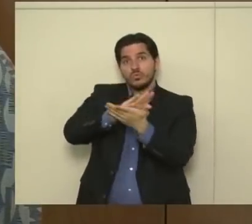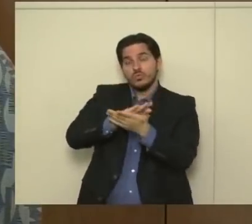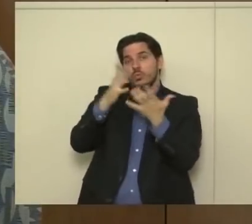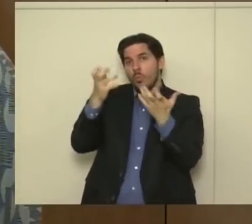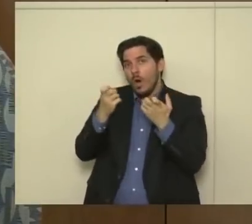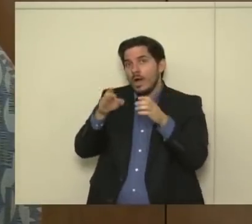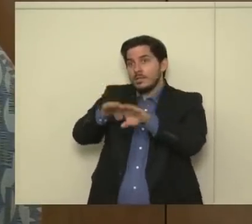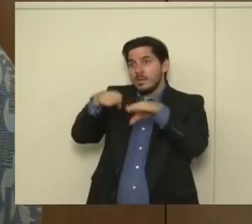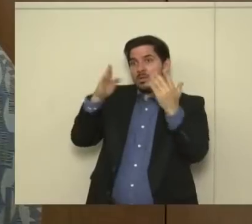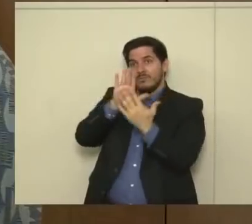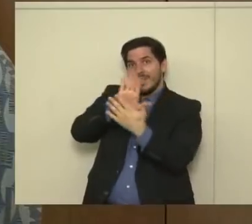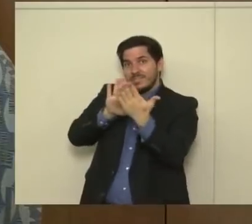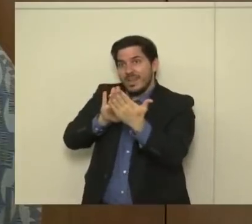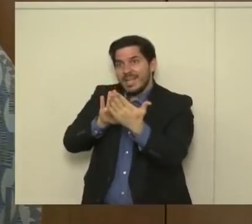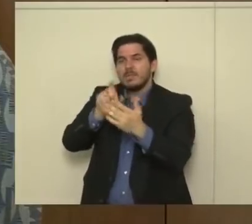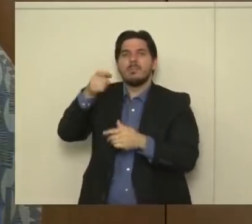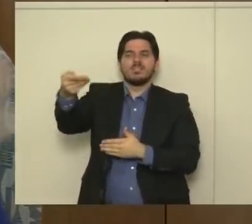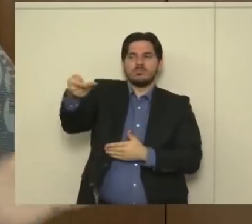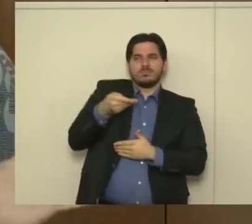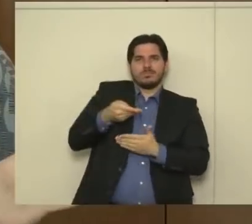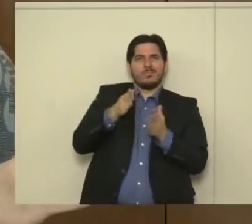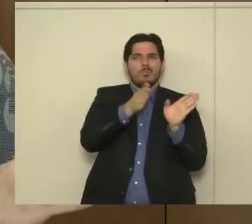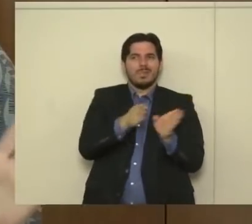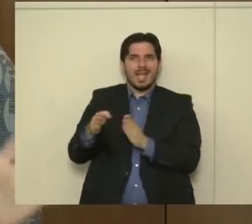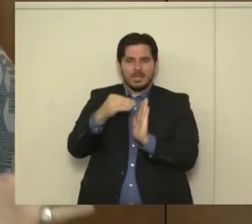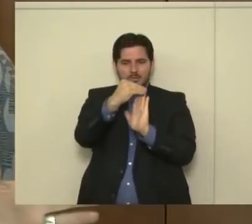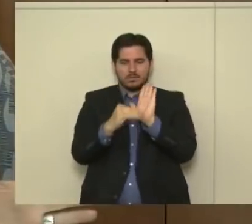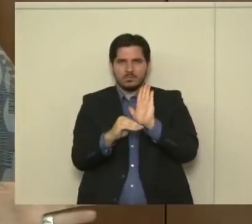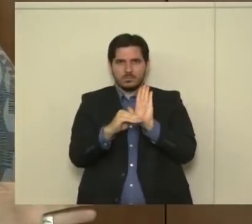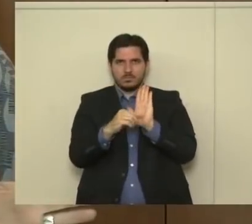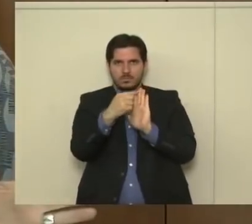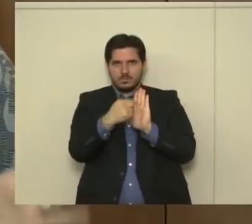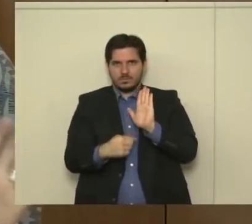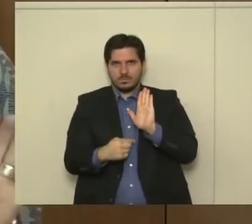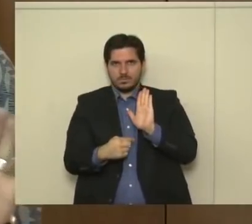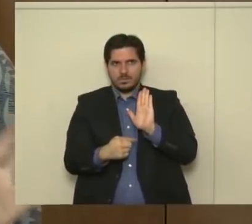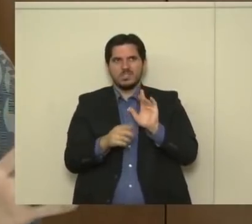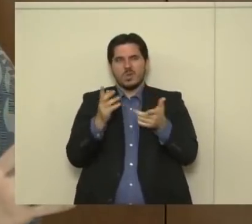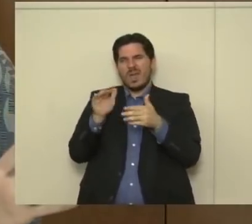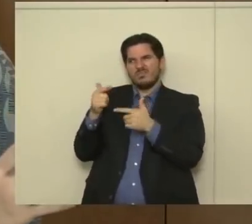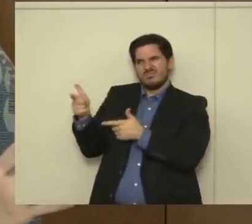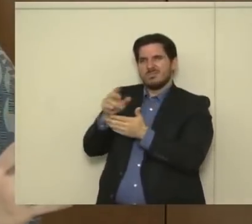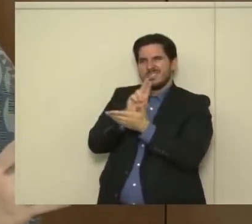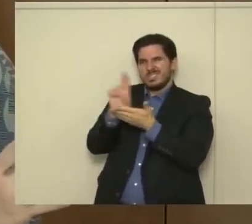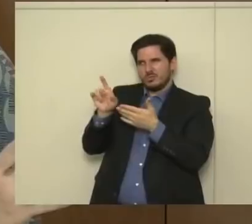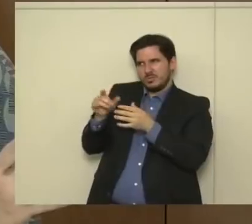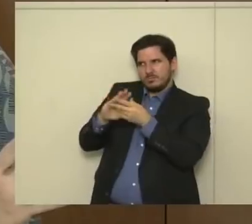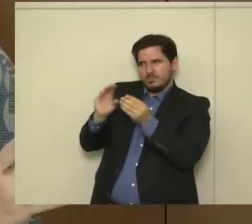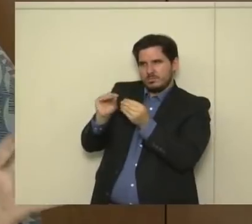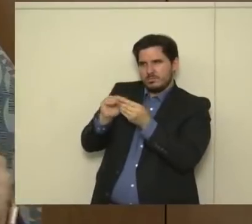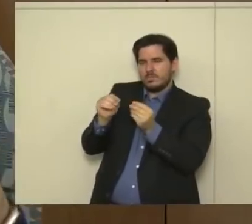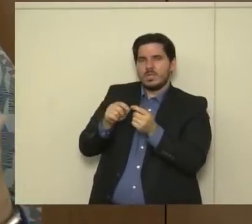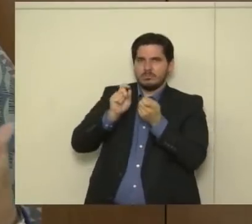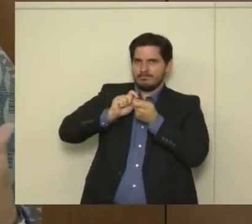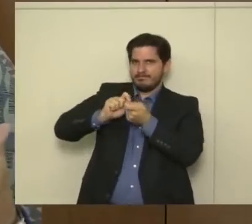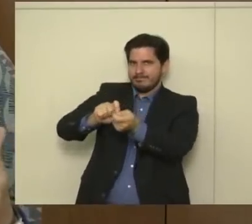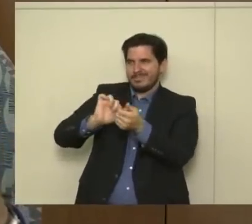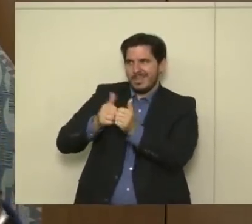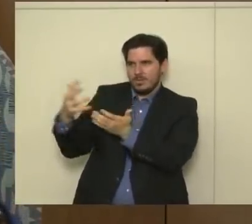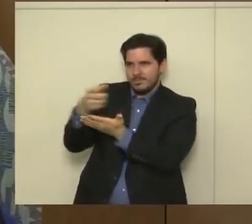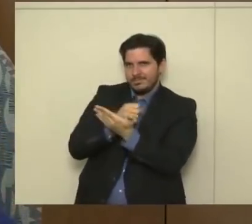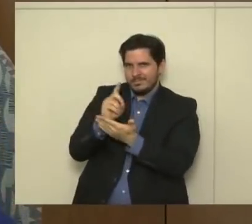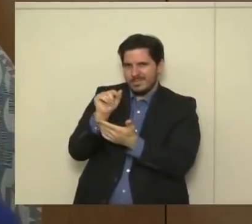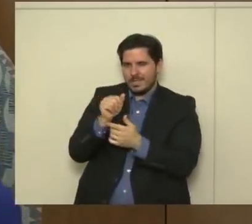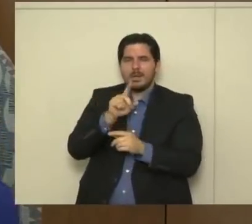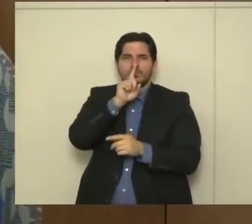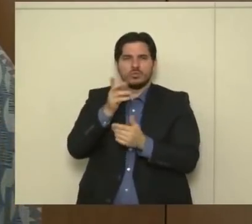process, and I want the secretary to talk about that. They're very detailed, and we've been collecting those, and I'm sure he can provide